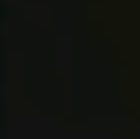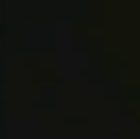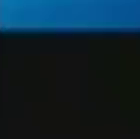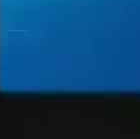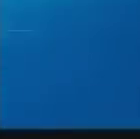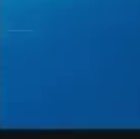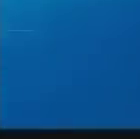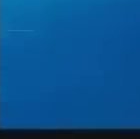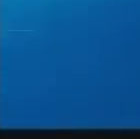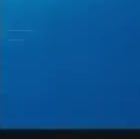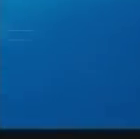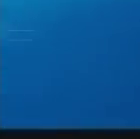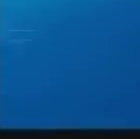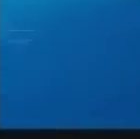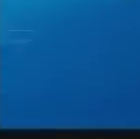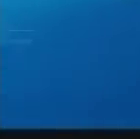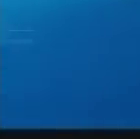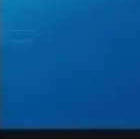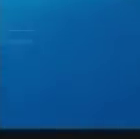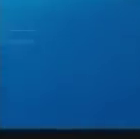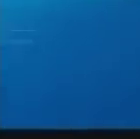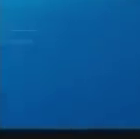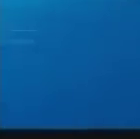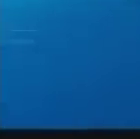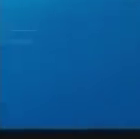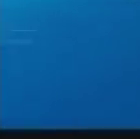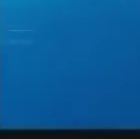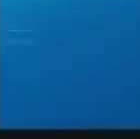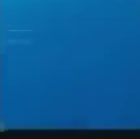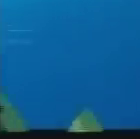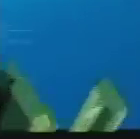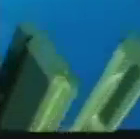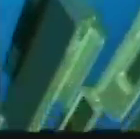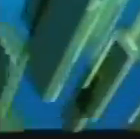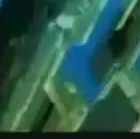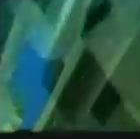ZNS Network presents The Bahamas Tonight.